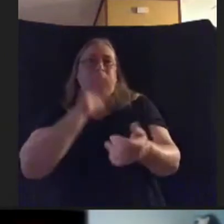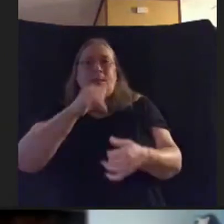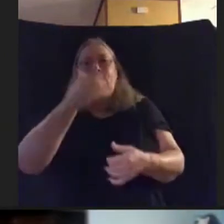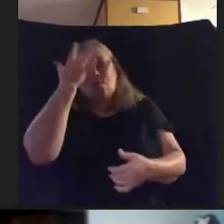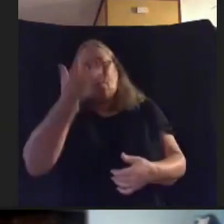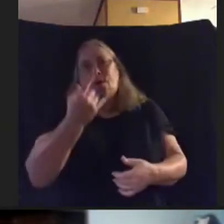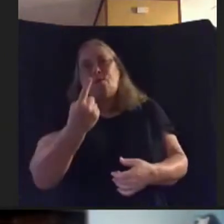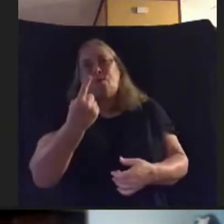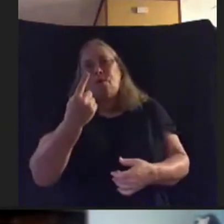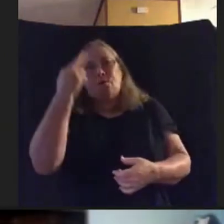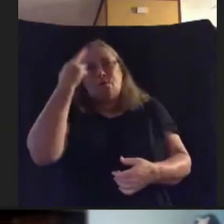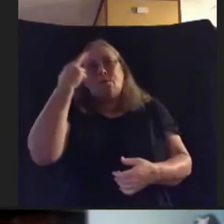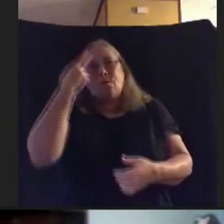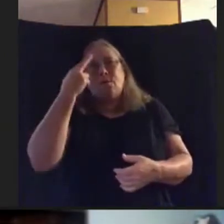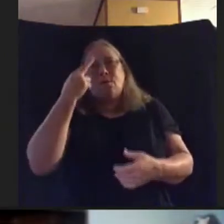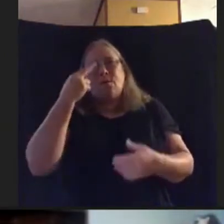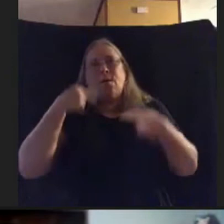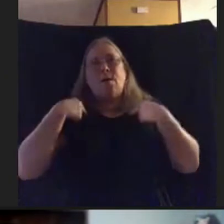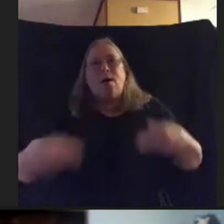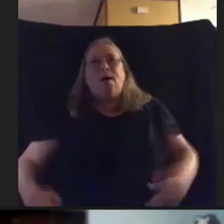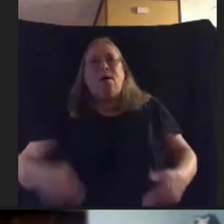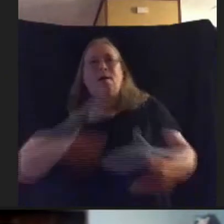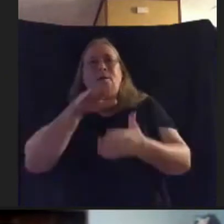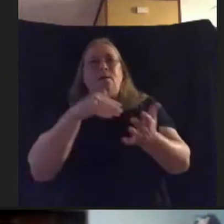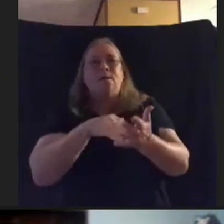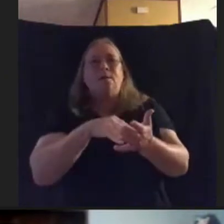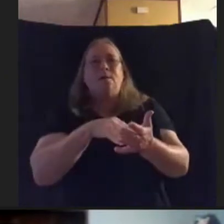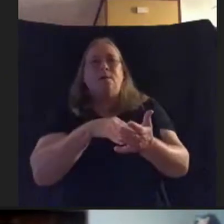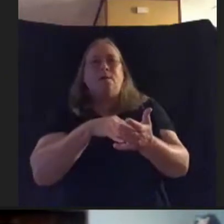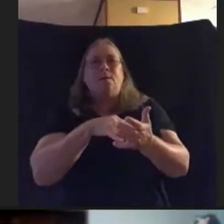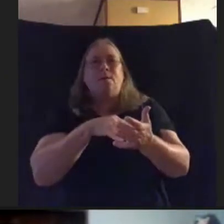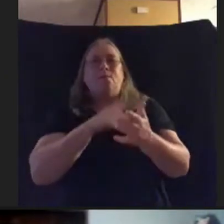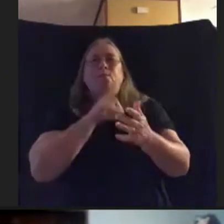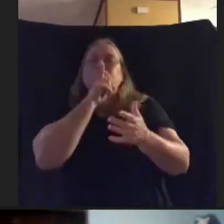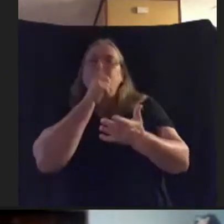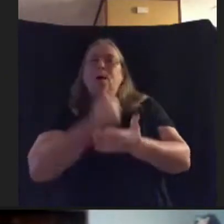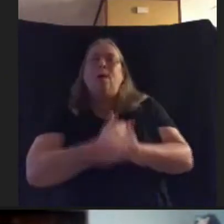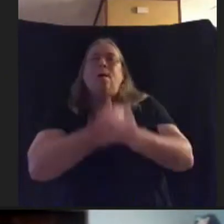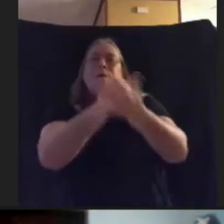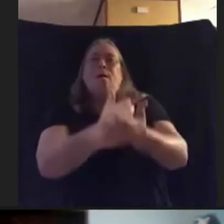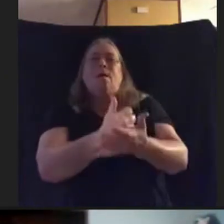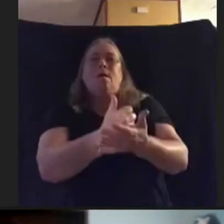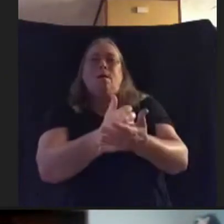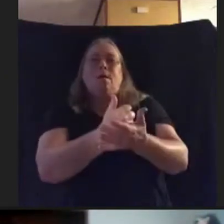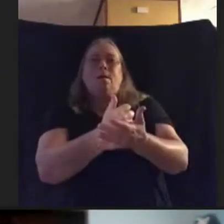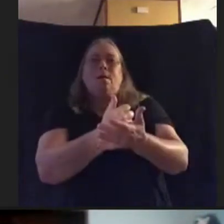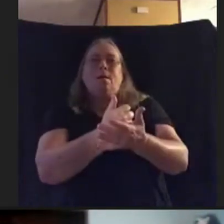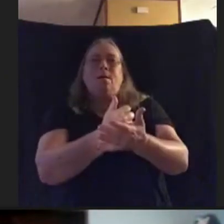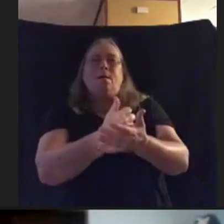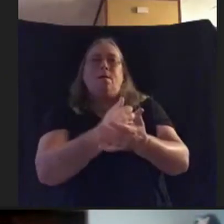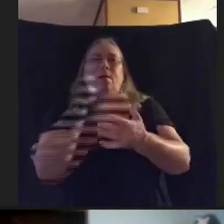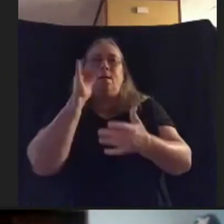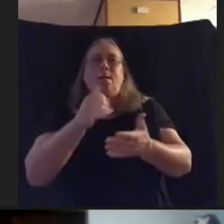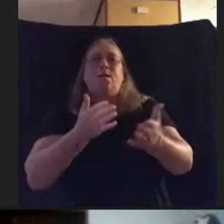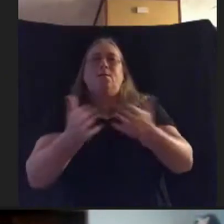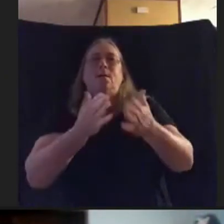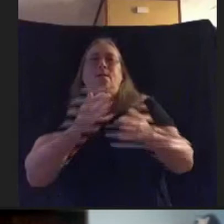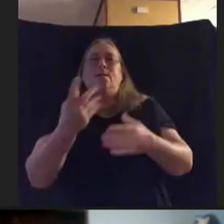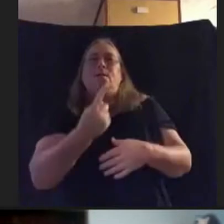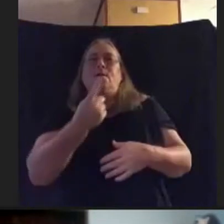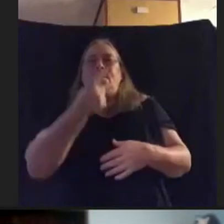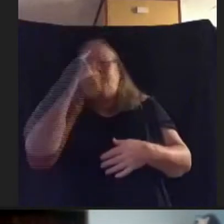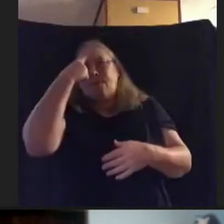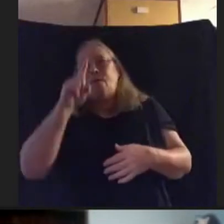health center cooperation has been so helpful, because we know that they do really service not only people who